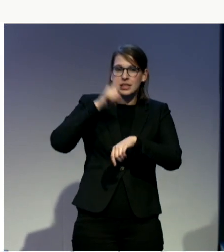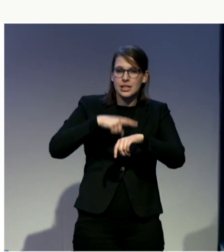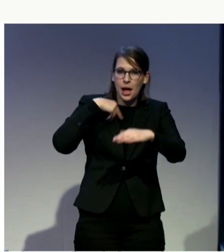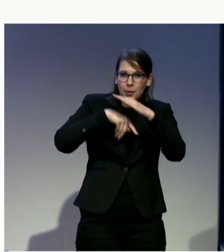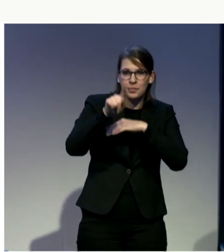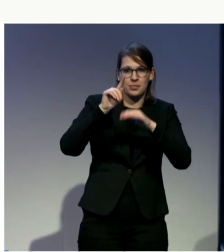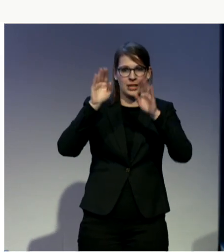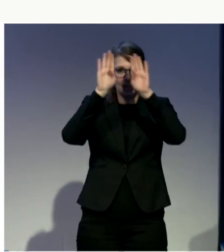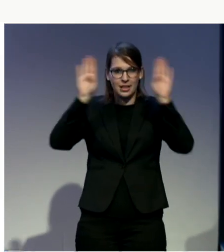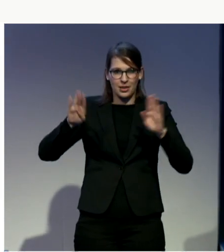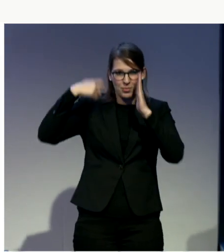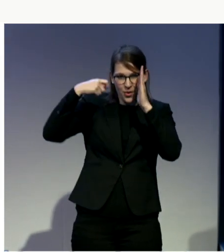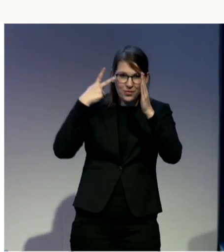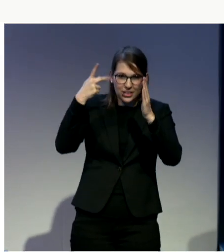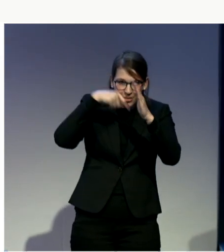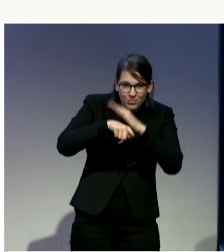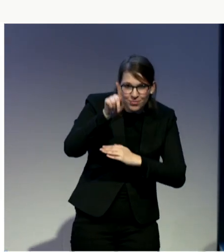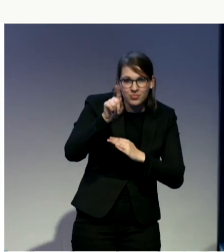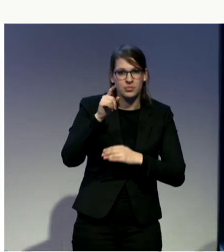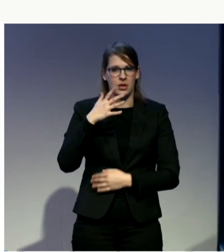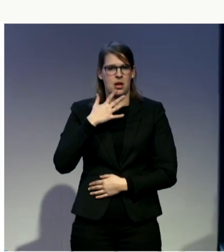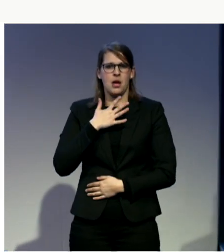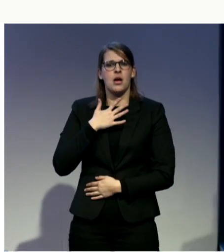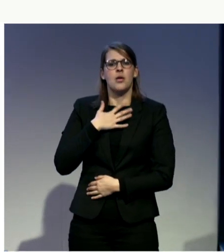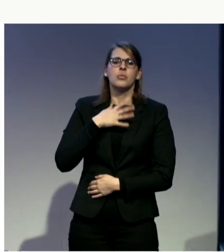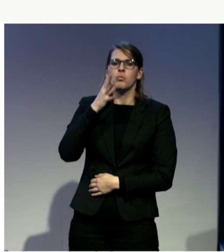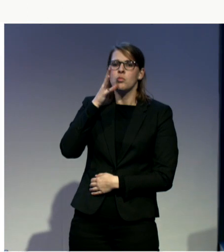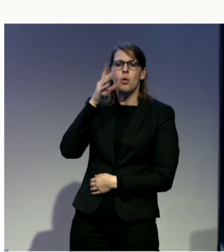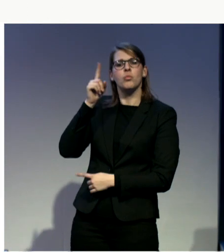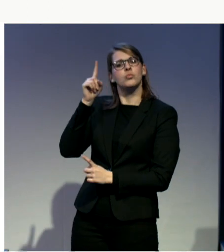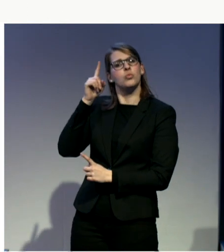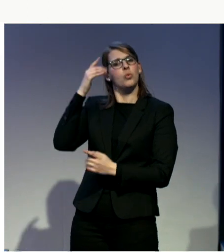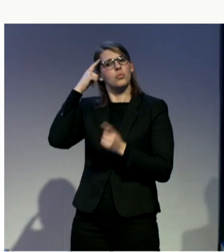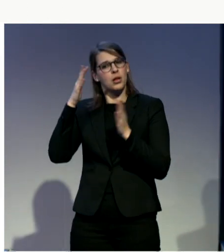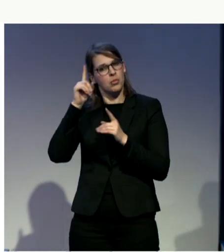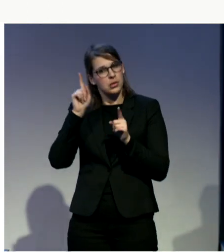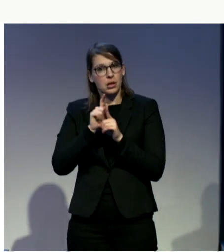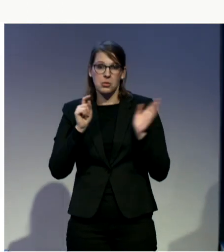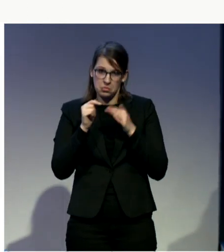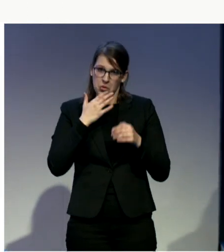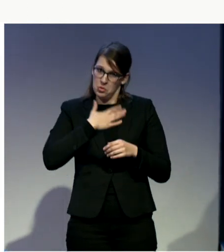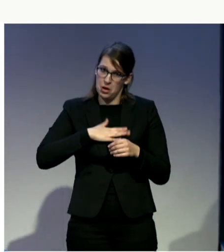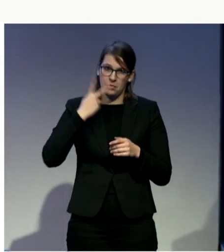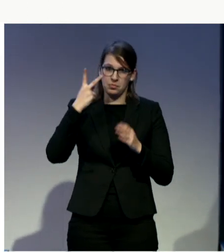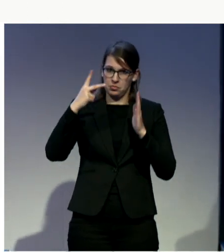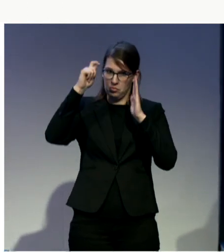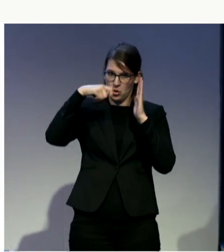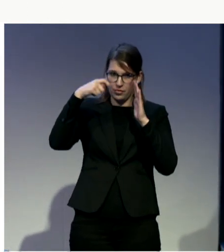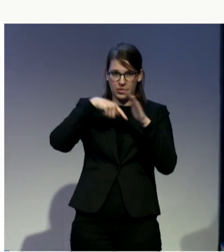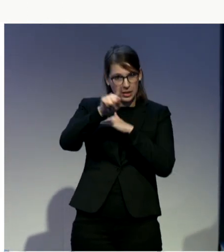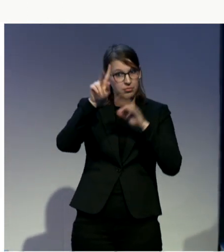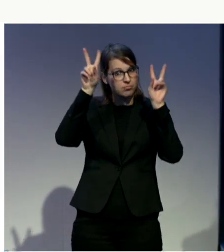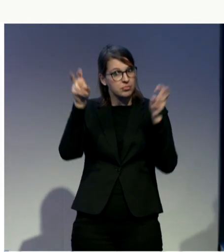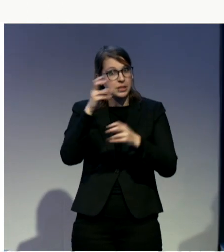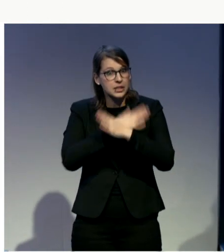Unintentionally, my mum chose to take me to a film that actually portrays a disabled character. I don't know how many of